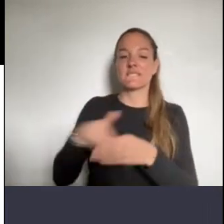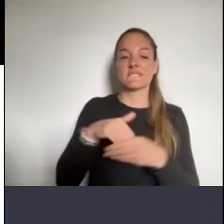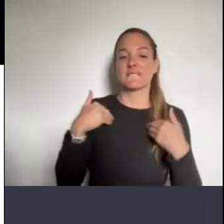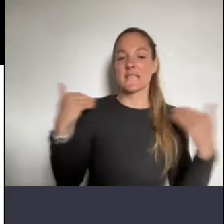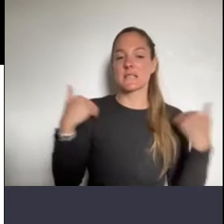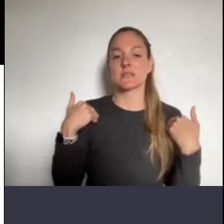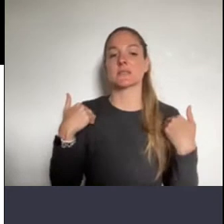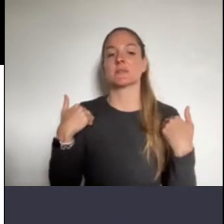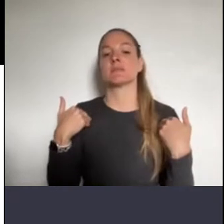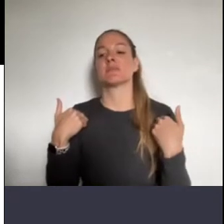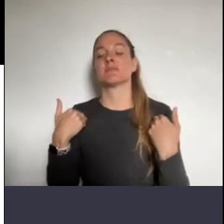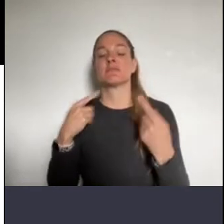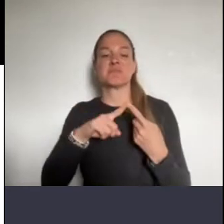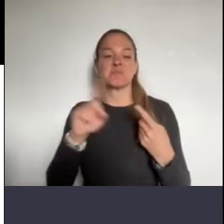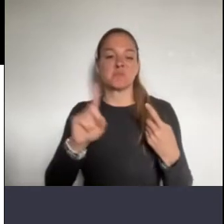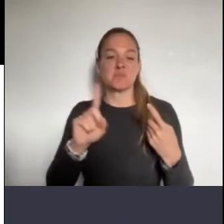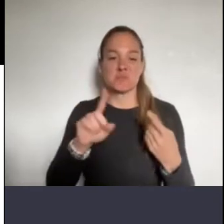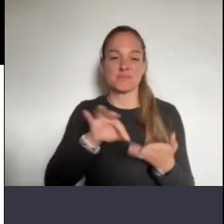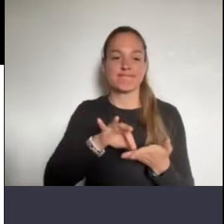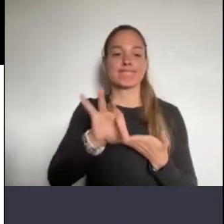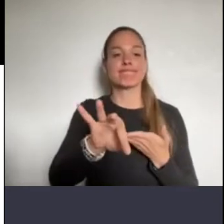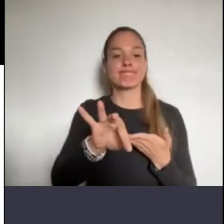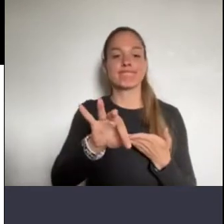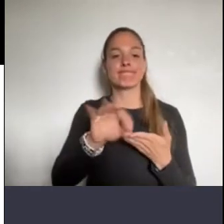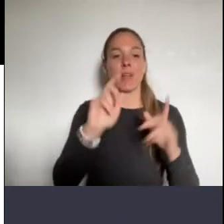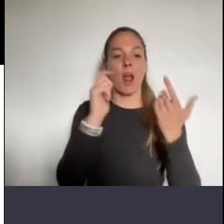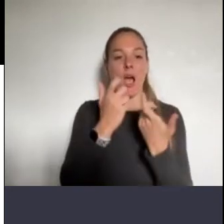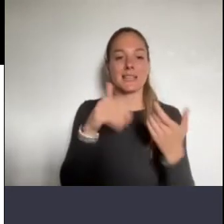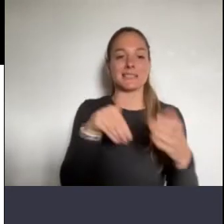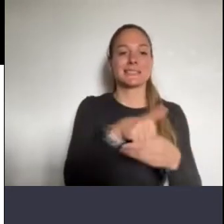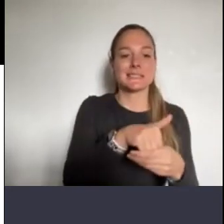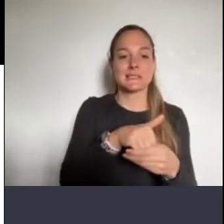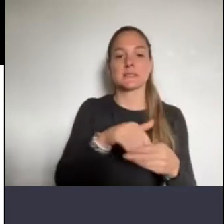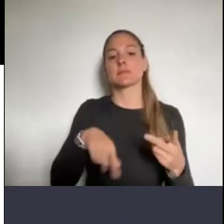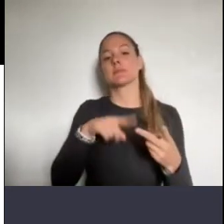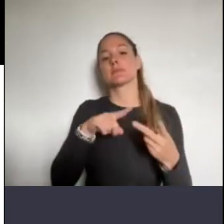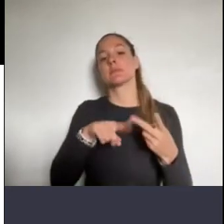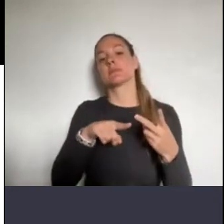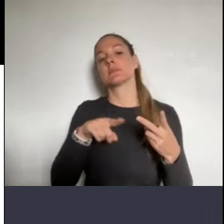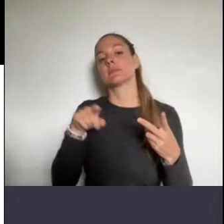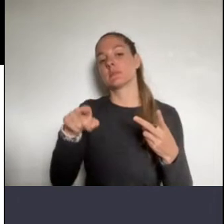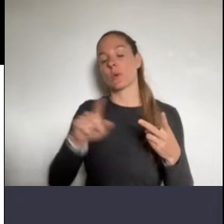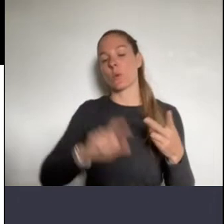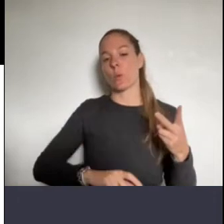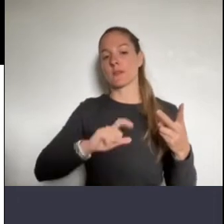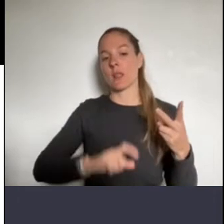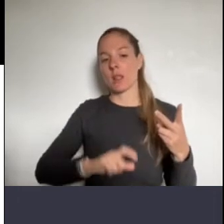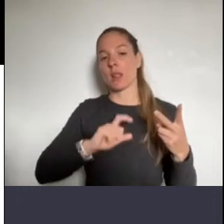of partaking in sports, lack of confidence, and barriers to communicating.